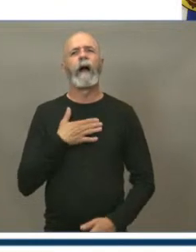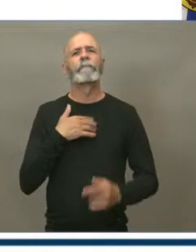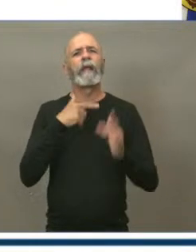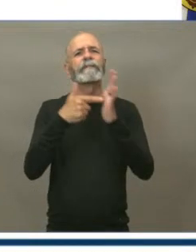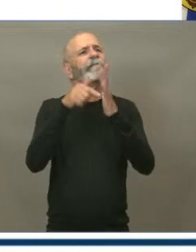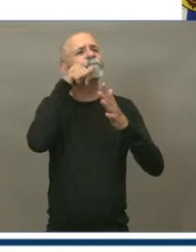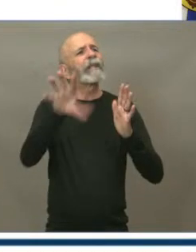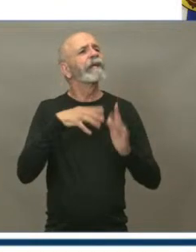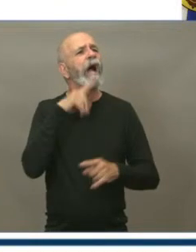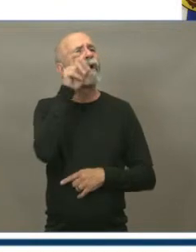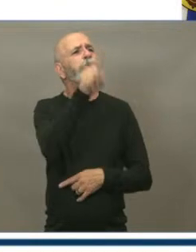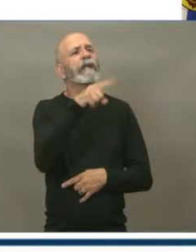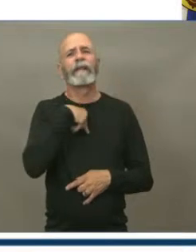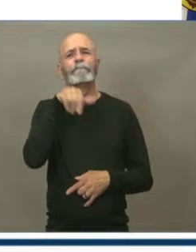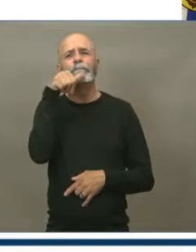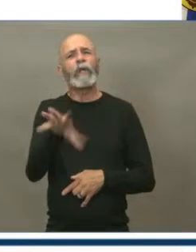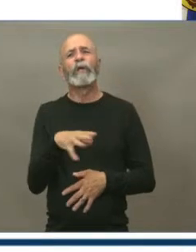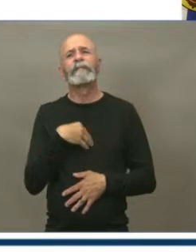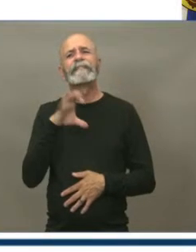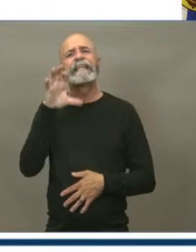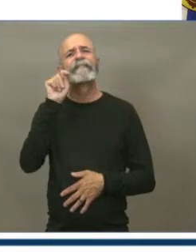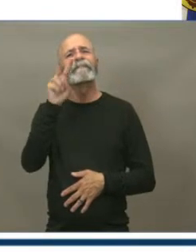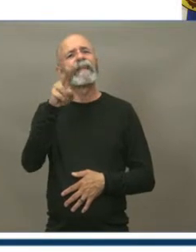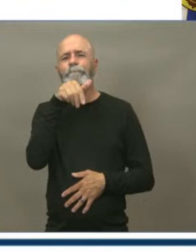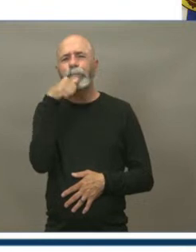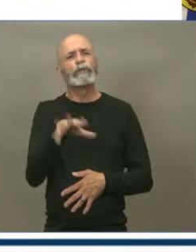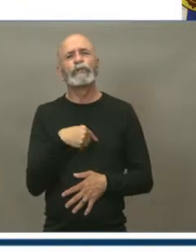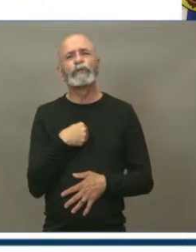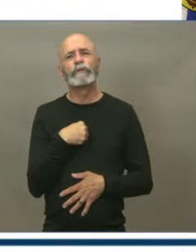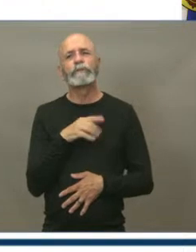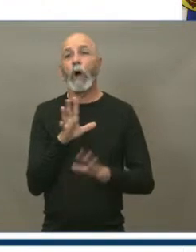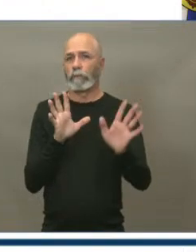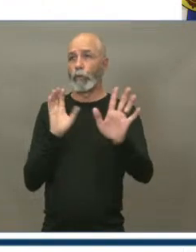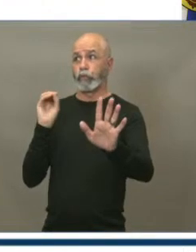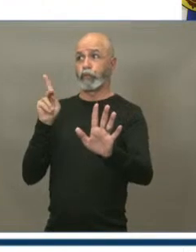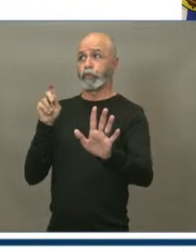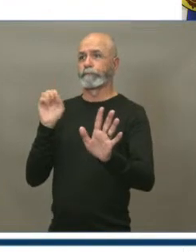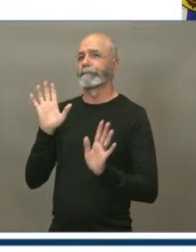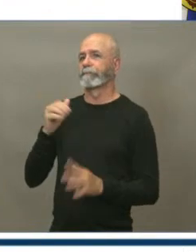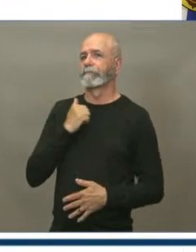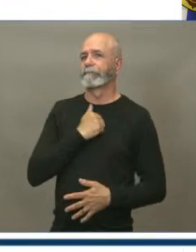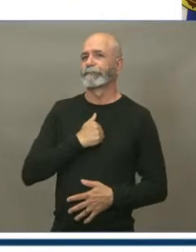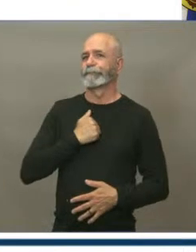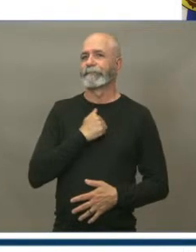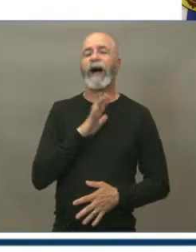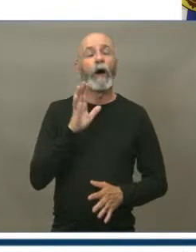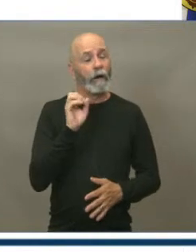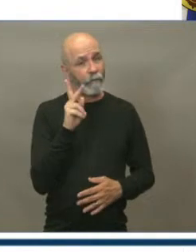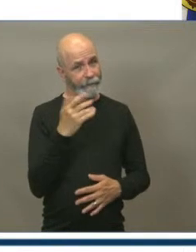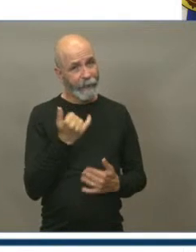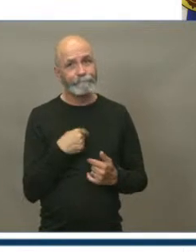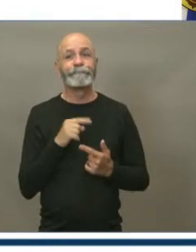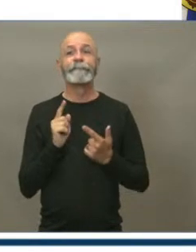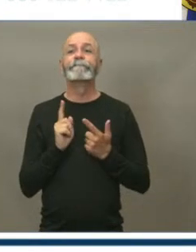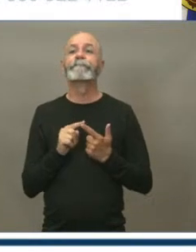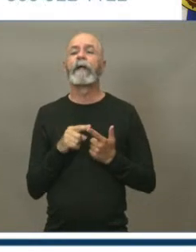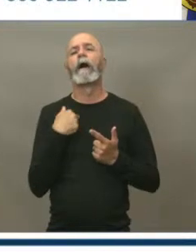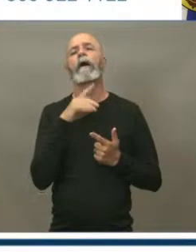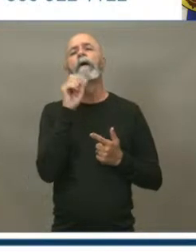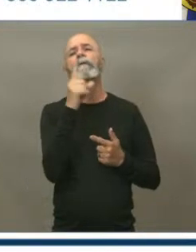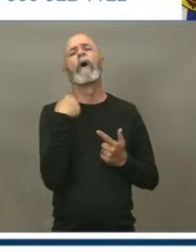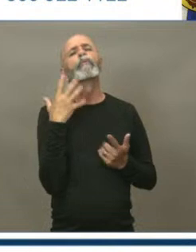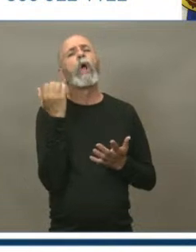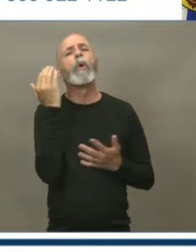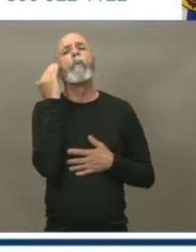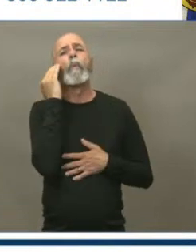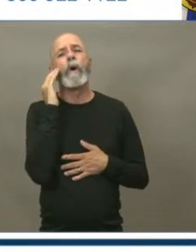Natasha. That's okay. Just wondering if there's been, I know you said you're still waiting for some information, obviously, about